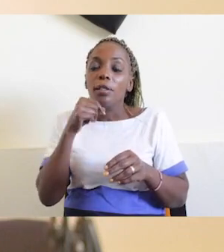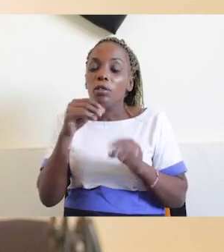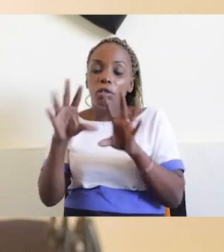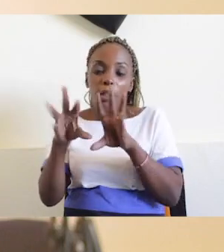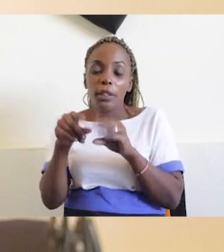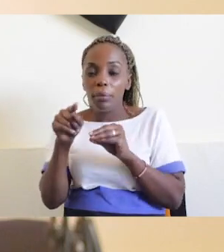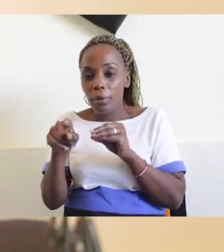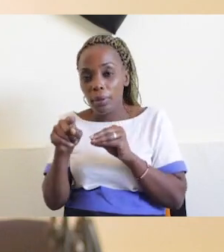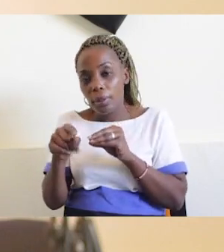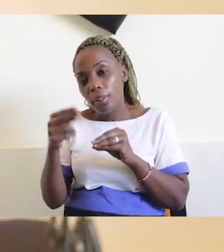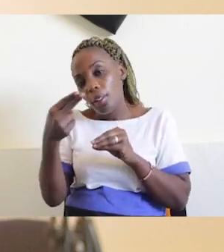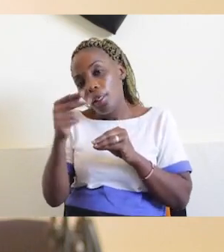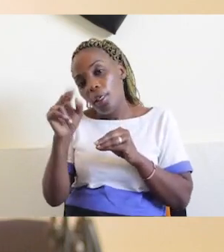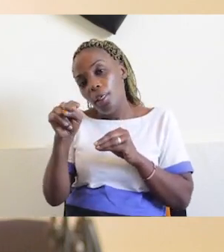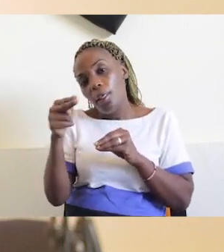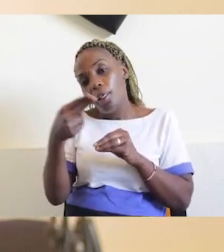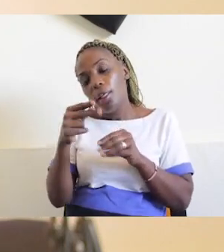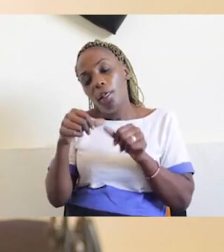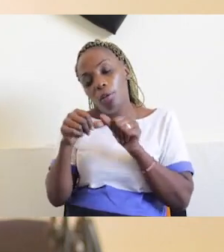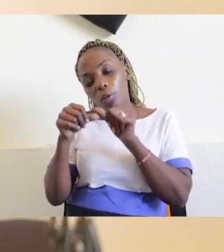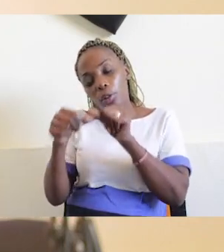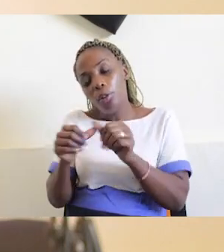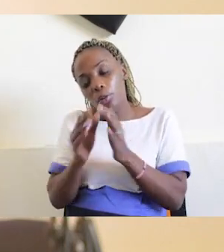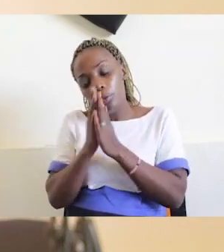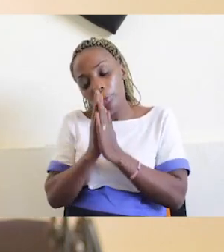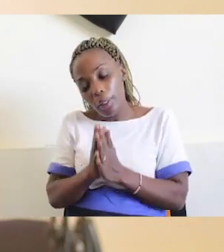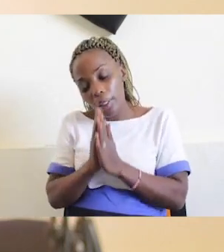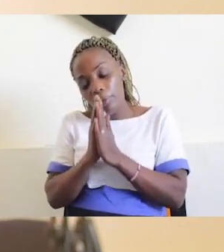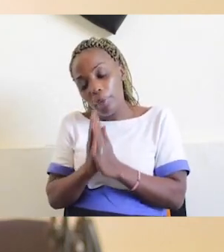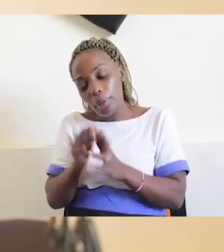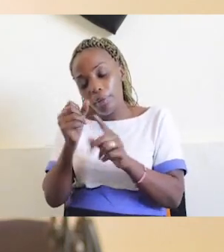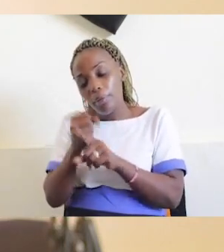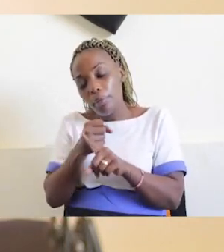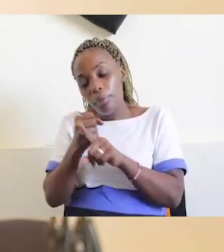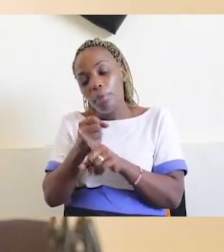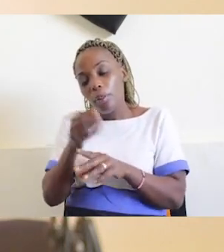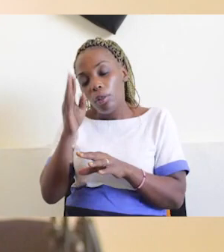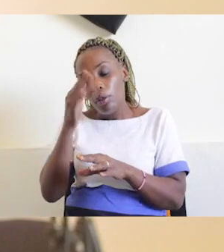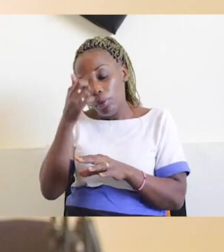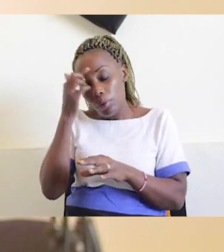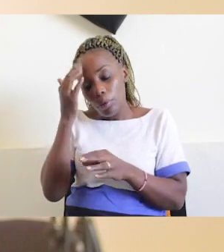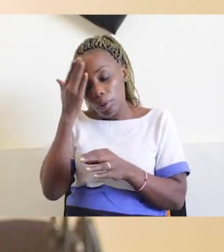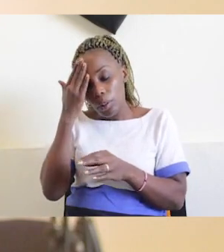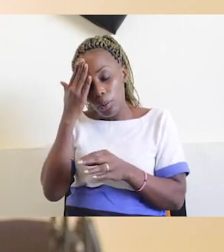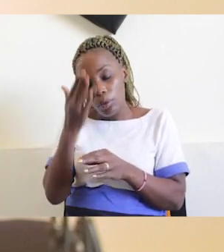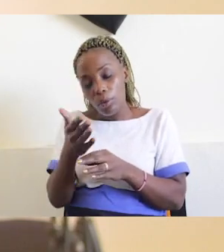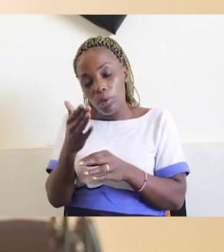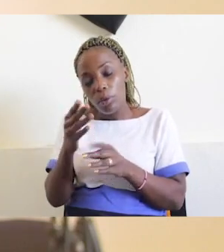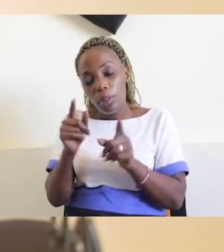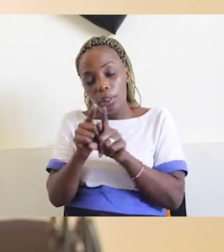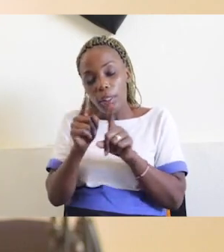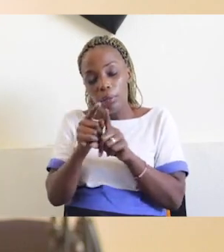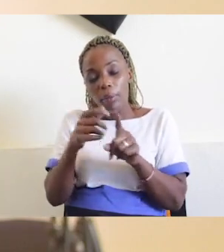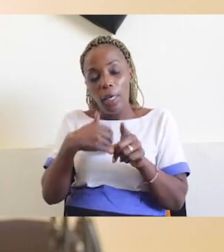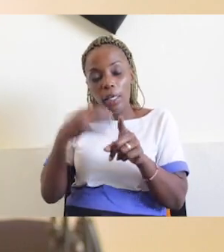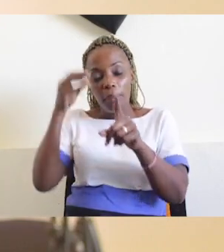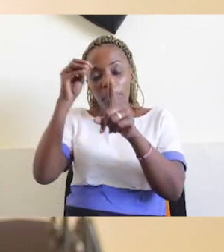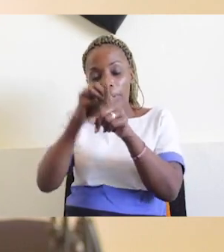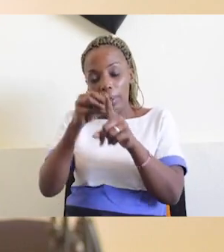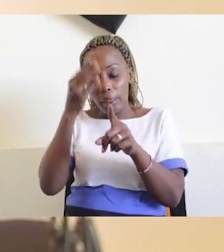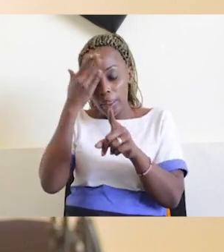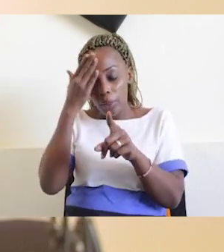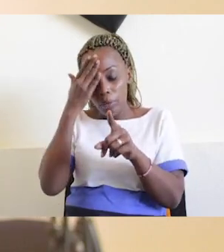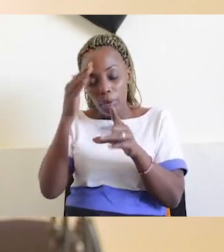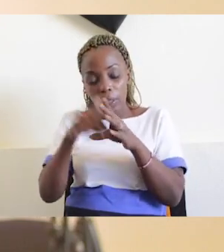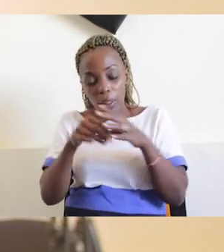there. She kept on praying and pursuing God because she knew, and she had purposed